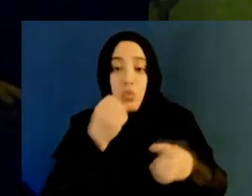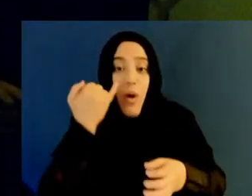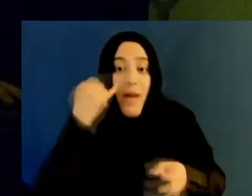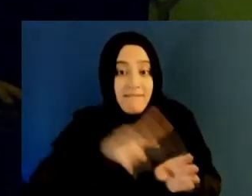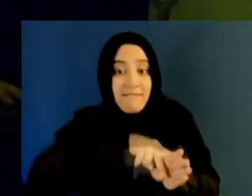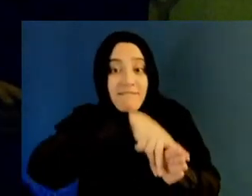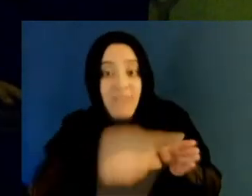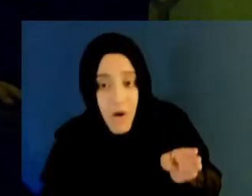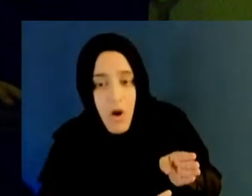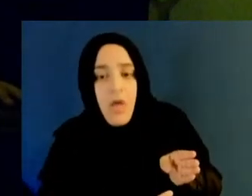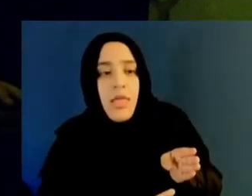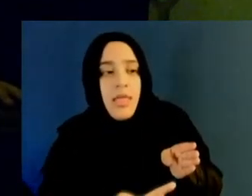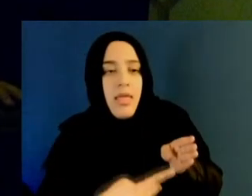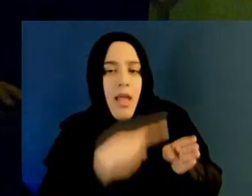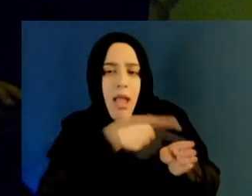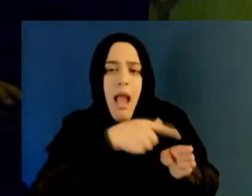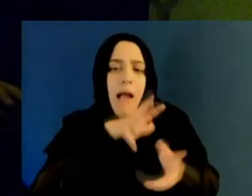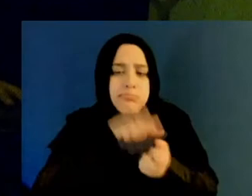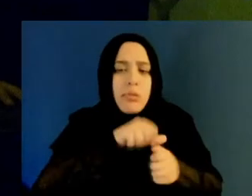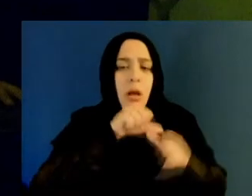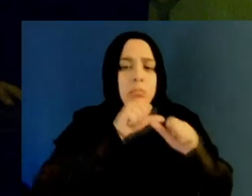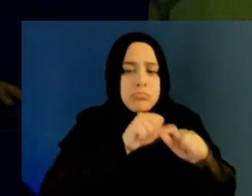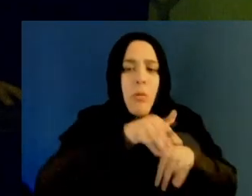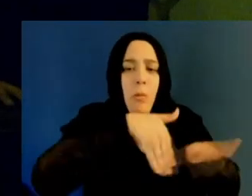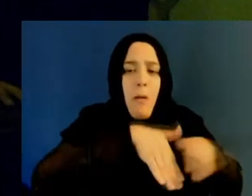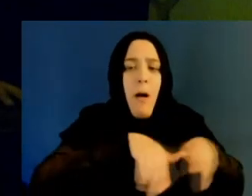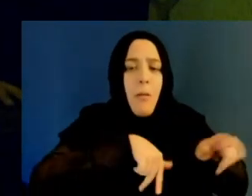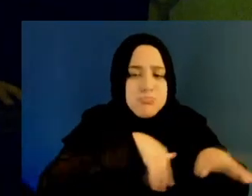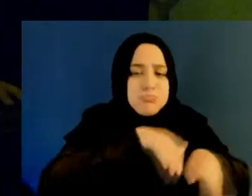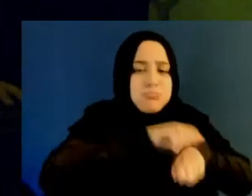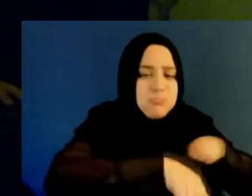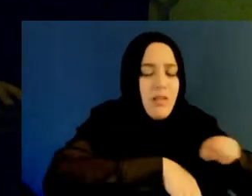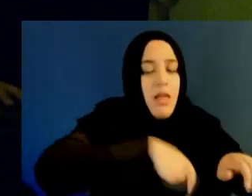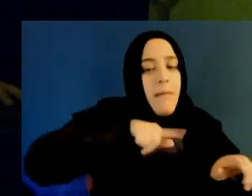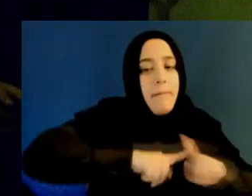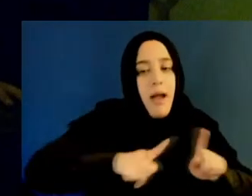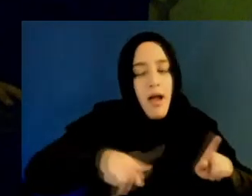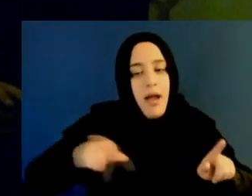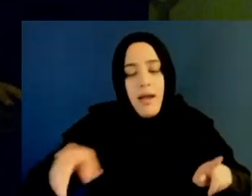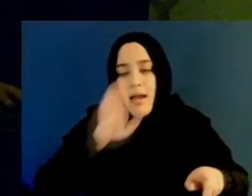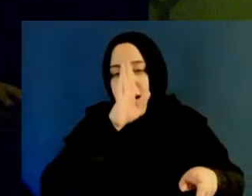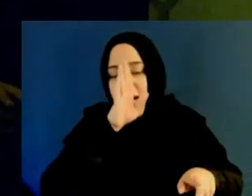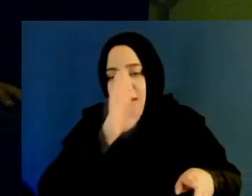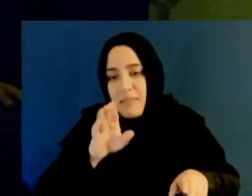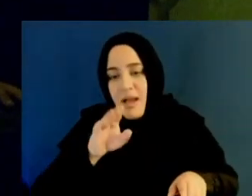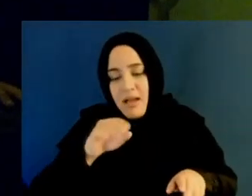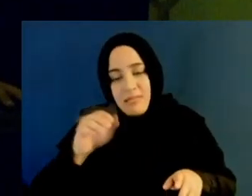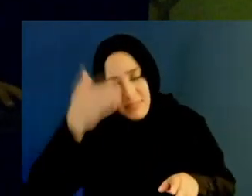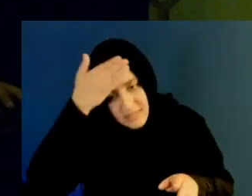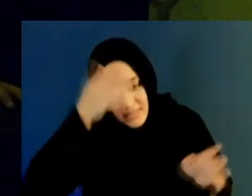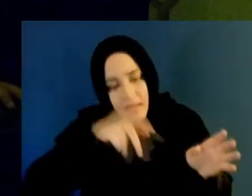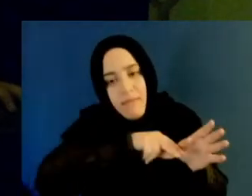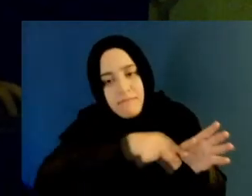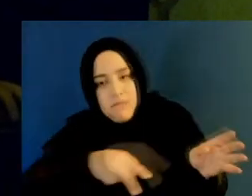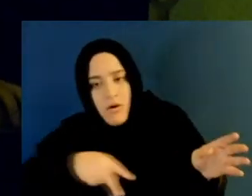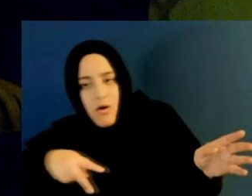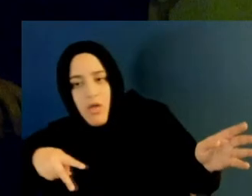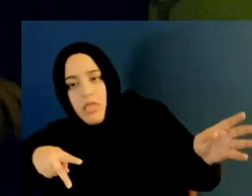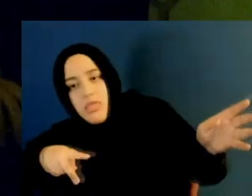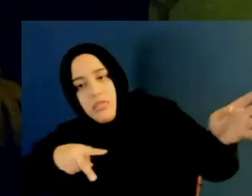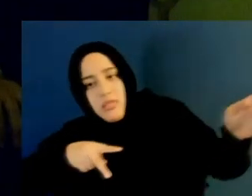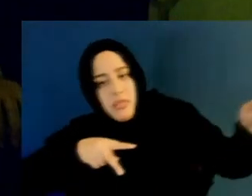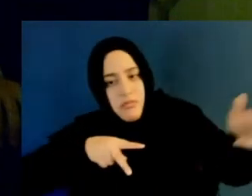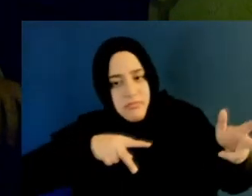Don't ask Imam al-Bakir, don't ask Imam al-Bakir about the bruises on the body of Imam